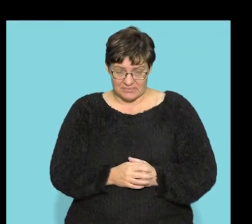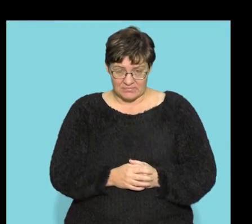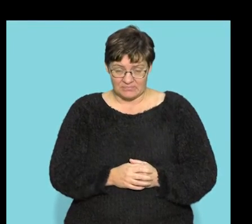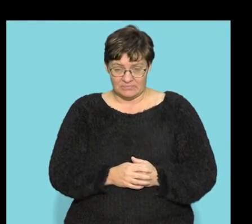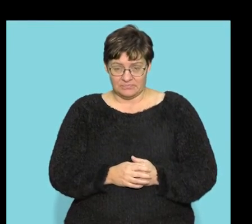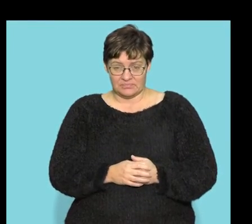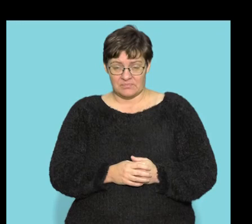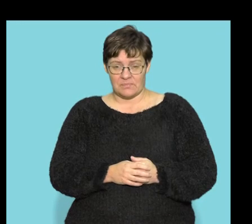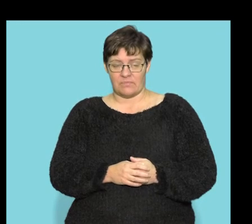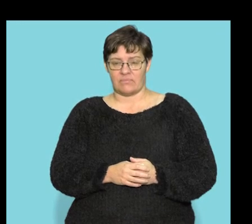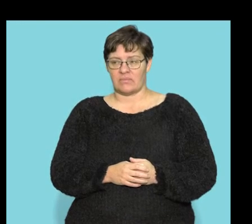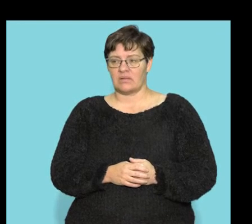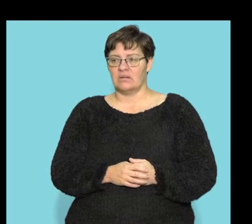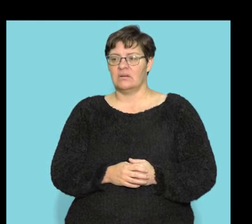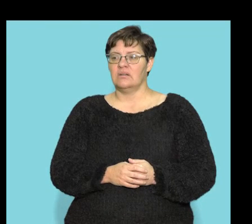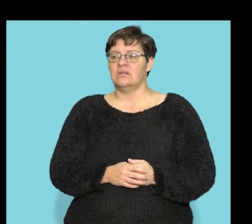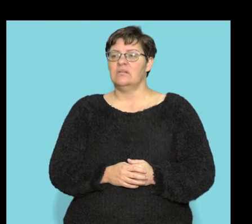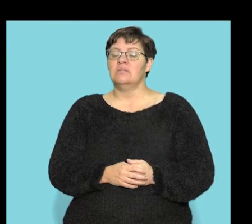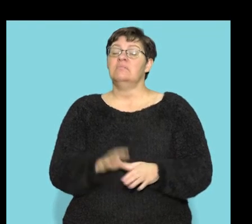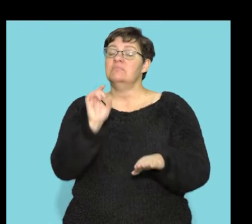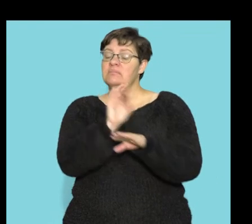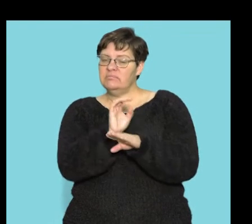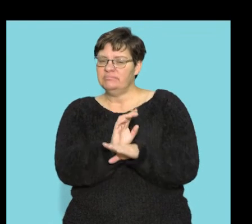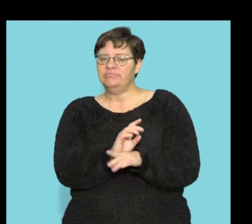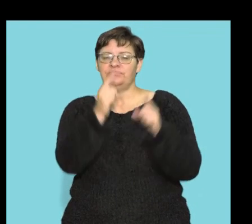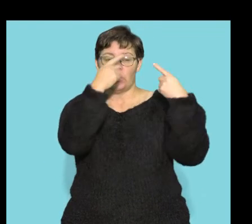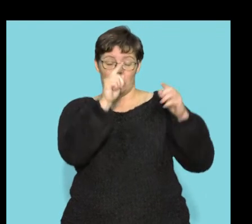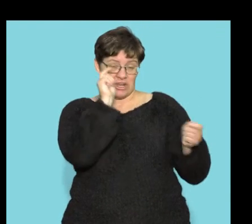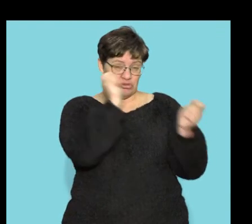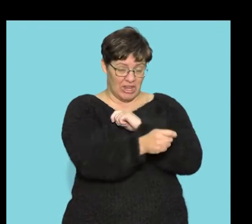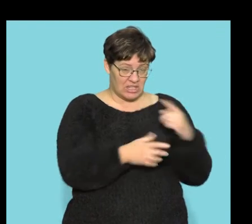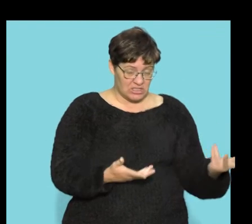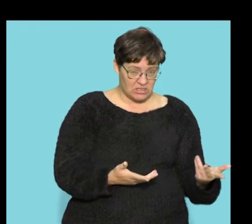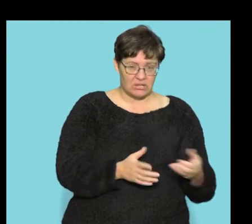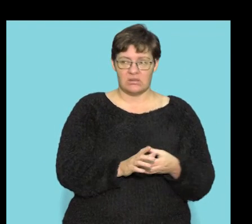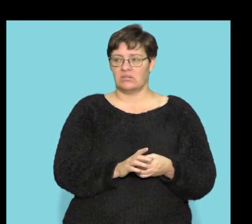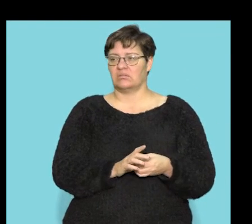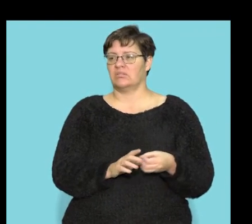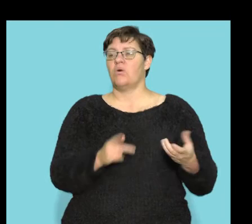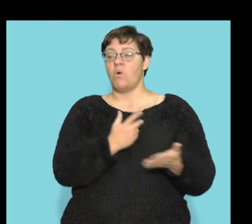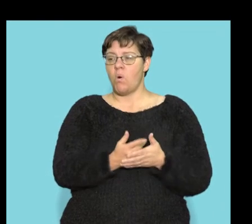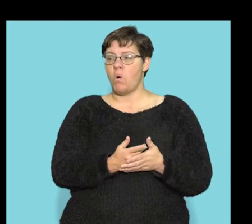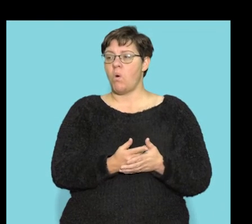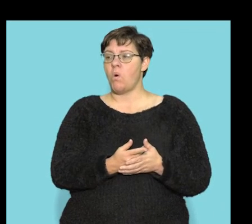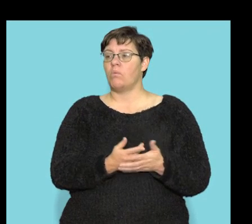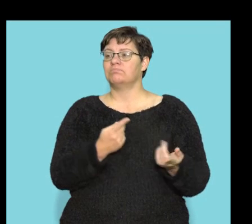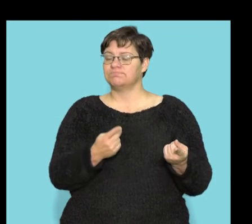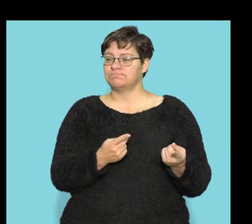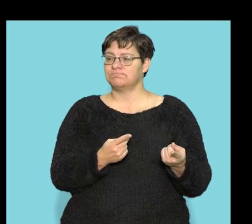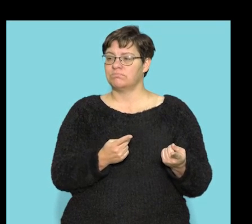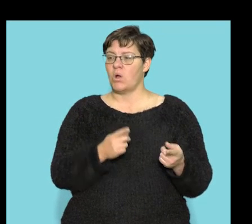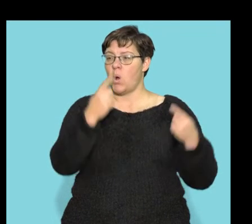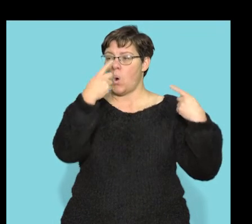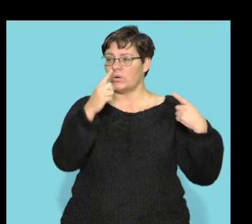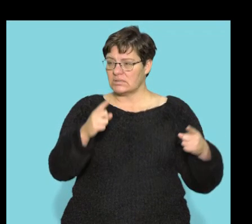Okay? Advice, we could change our auditors. Audited twice will eliminate fraud and assure the shareholders